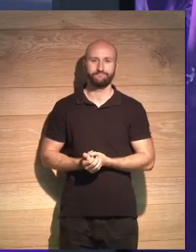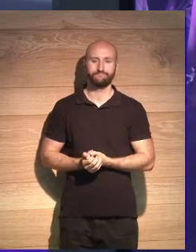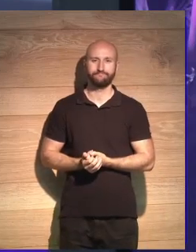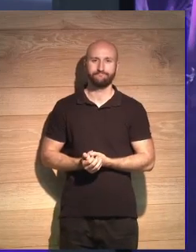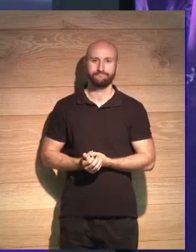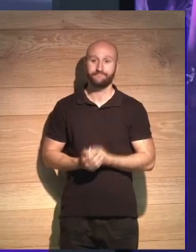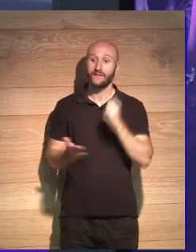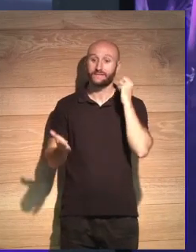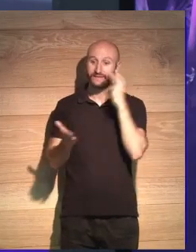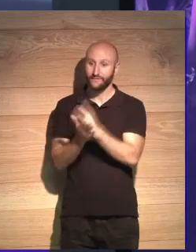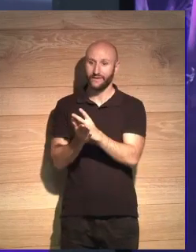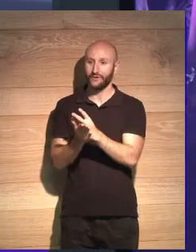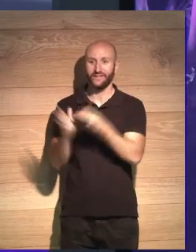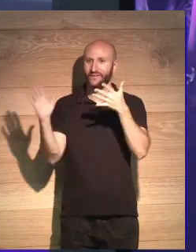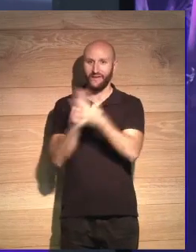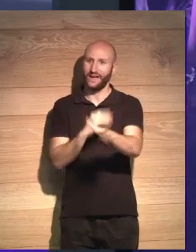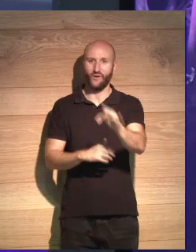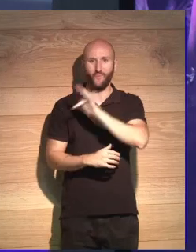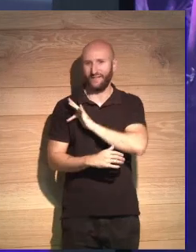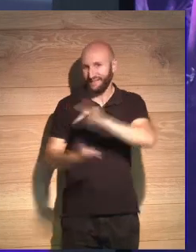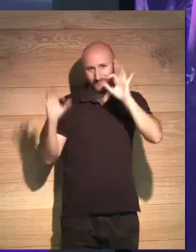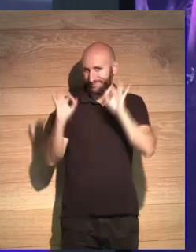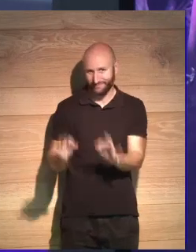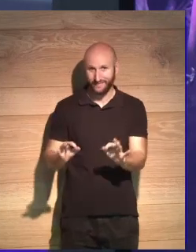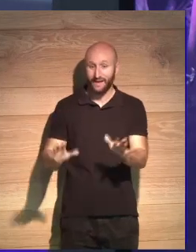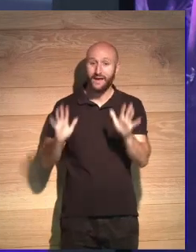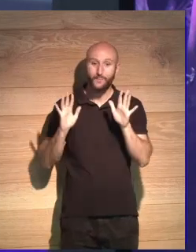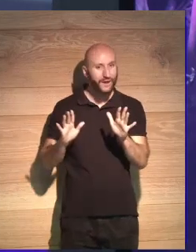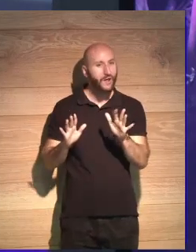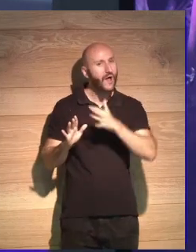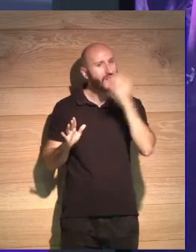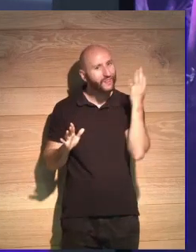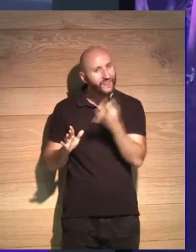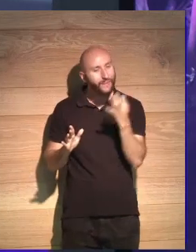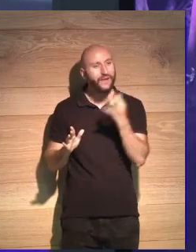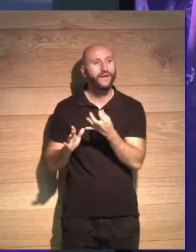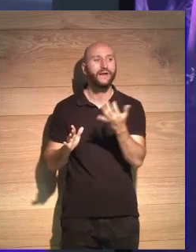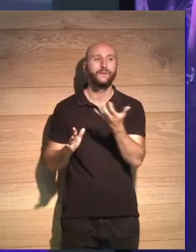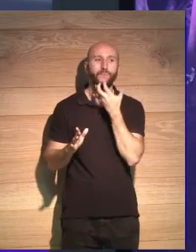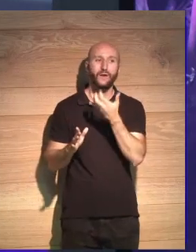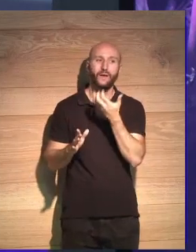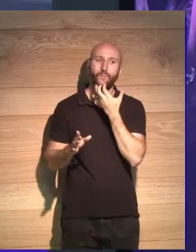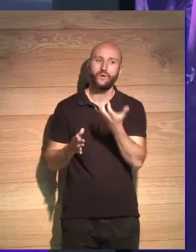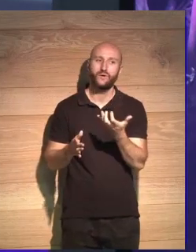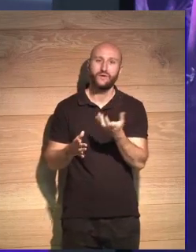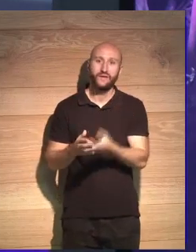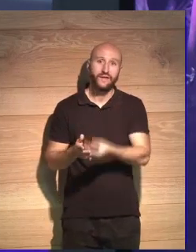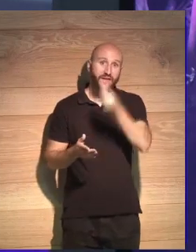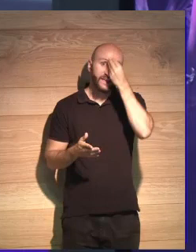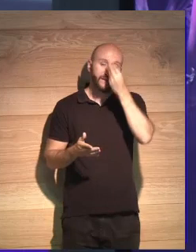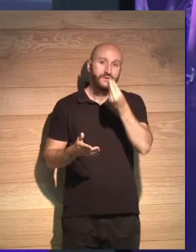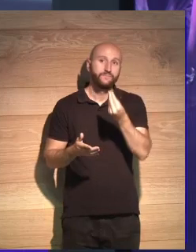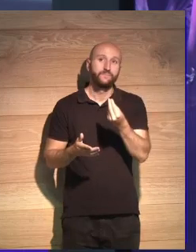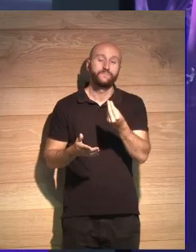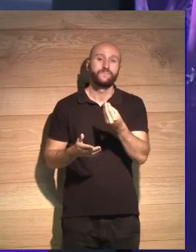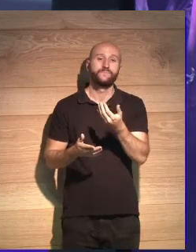Because the challenge itself is a reward. This is what we say, but still you need something more.